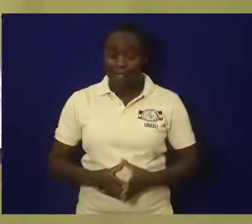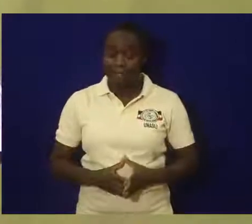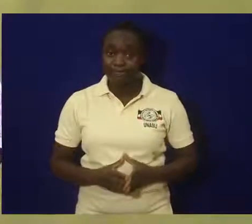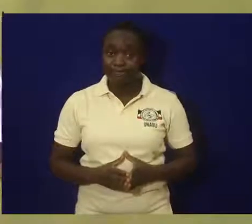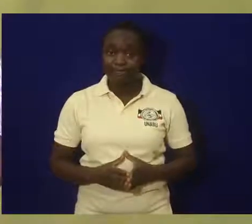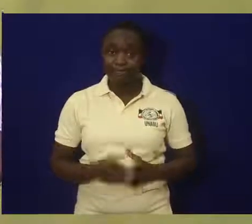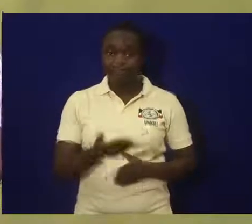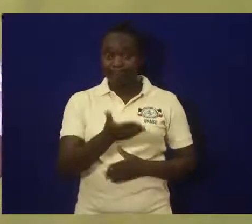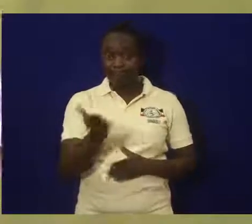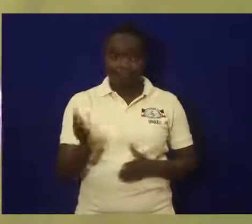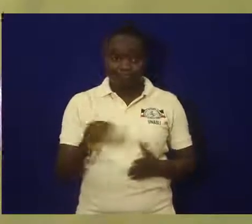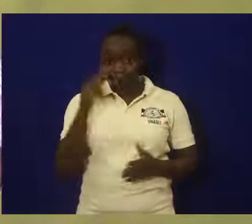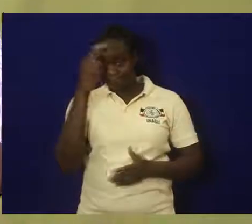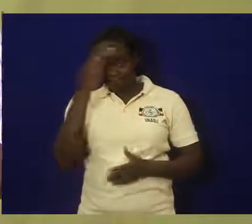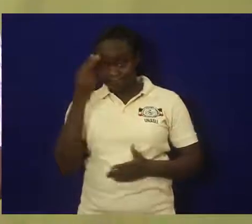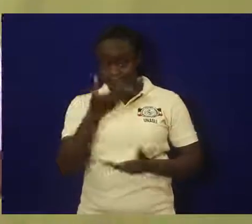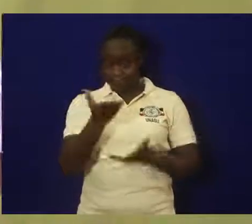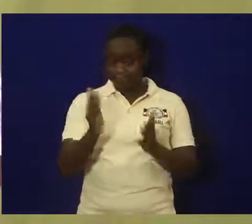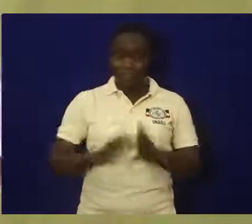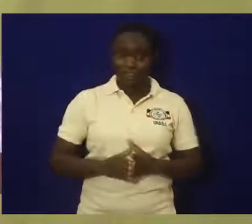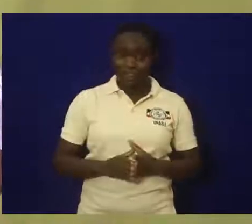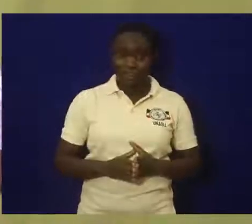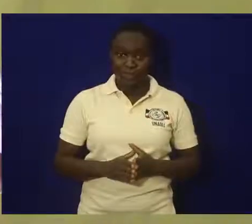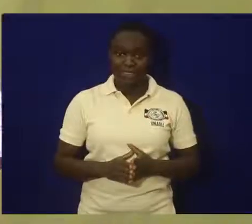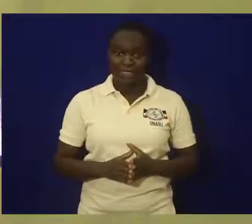You are welcome, dear learner.